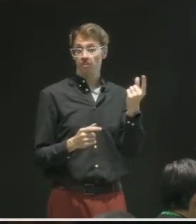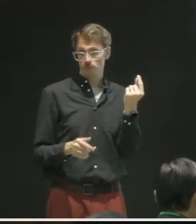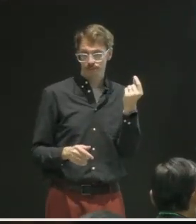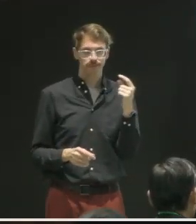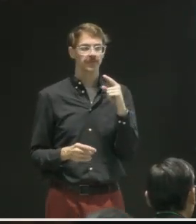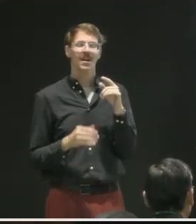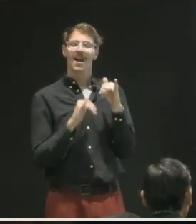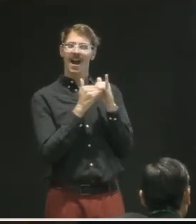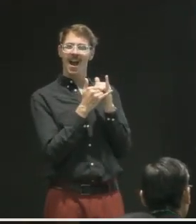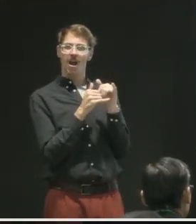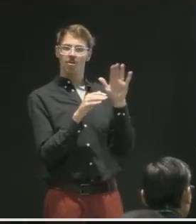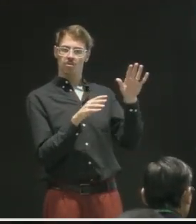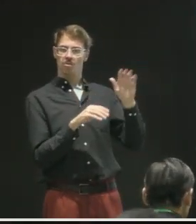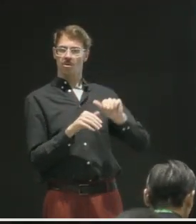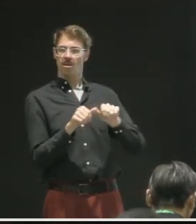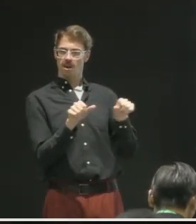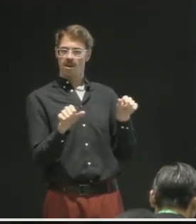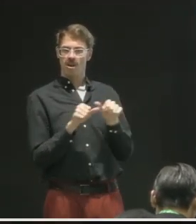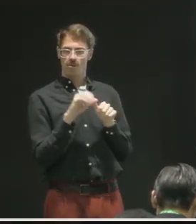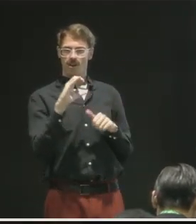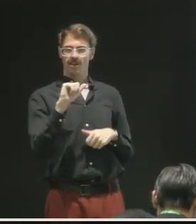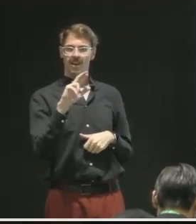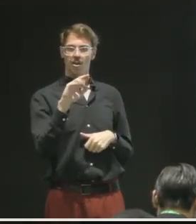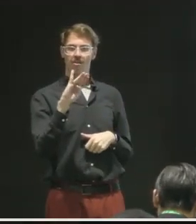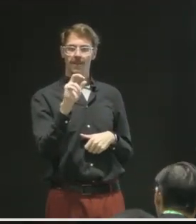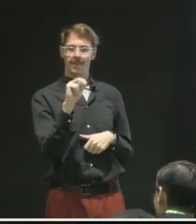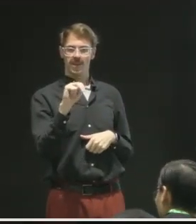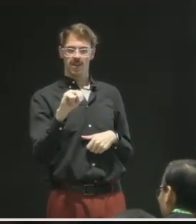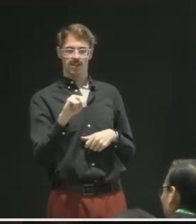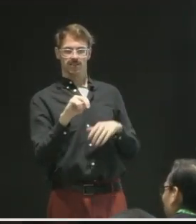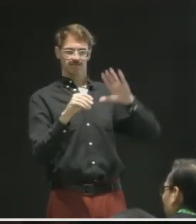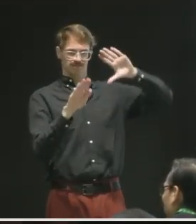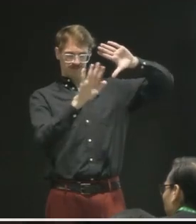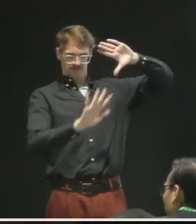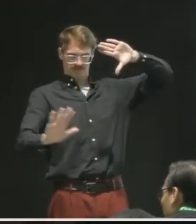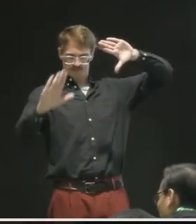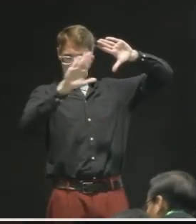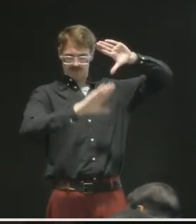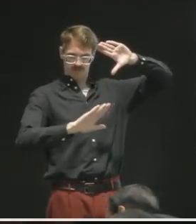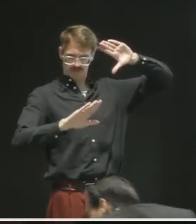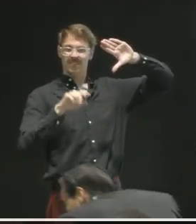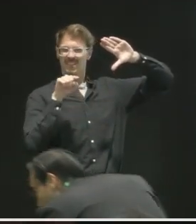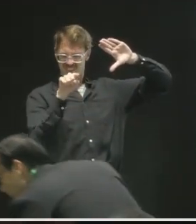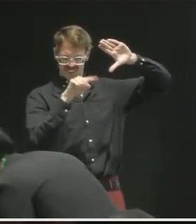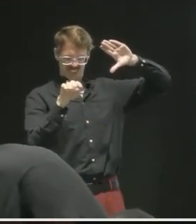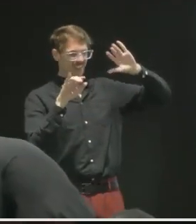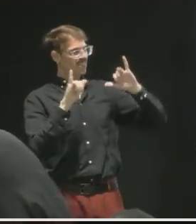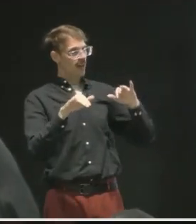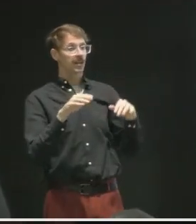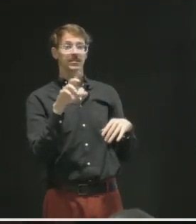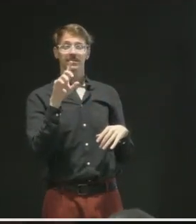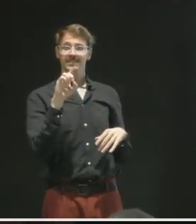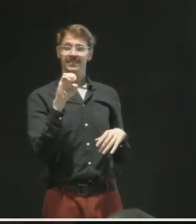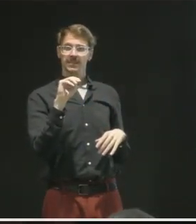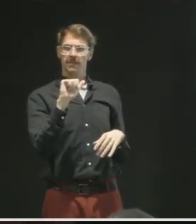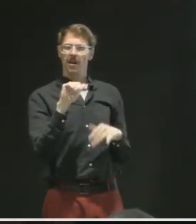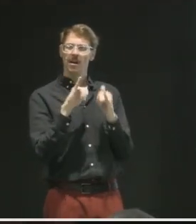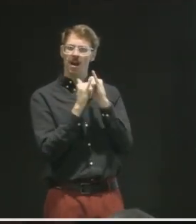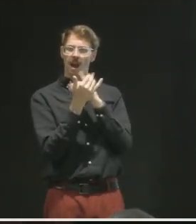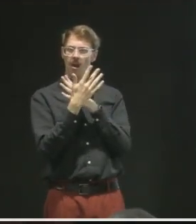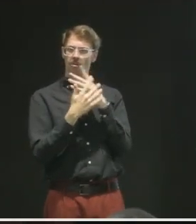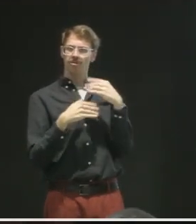the Caribbean Disaster Emergency Management Agency is helping countries in the Caribbean that are